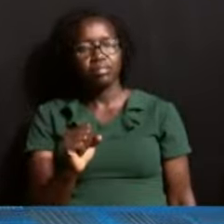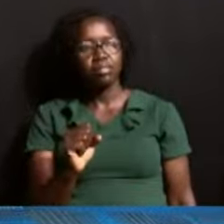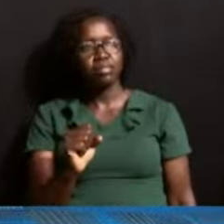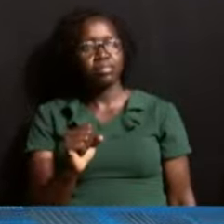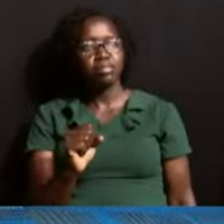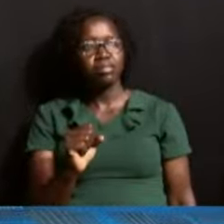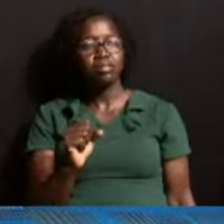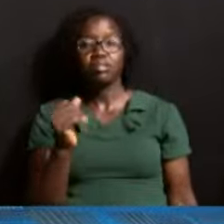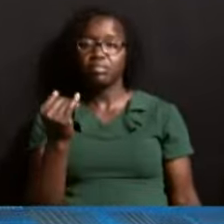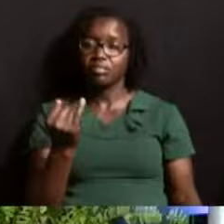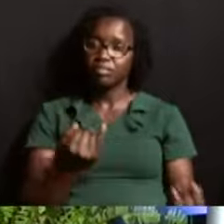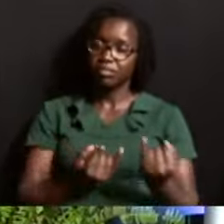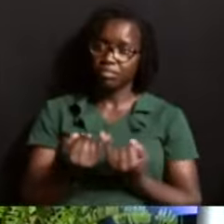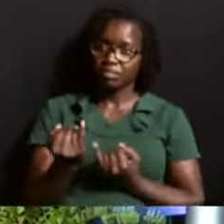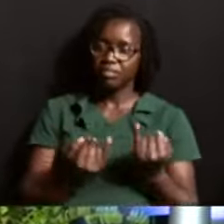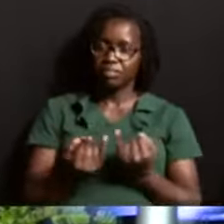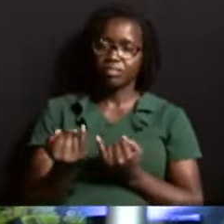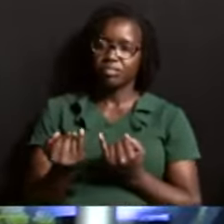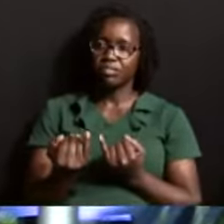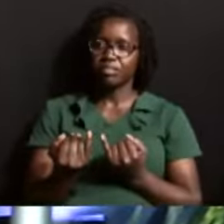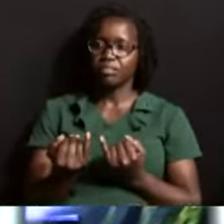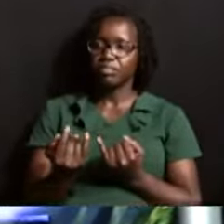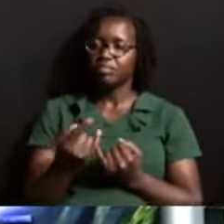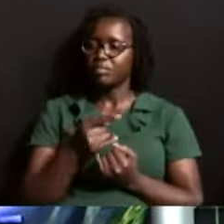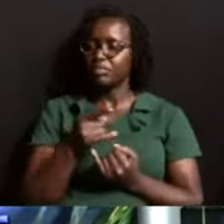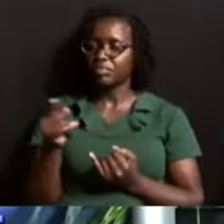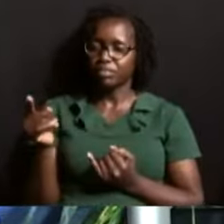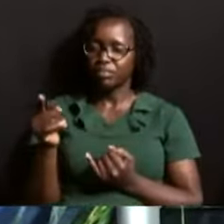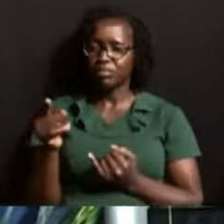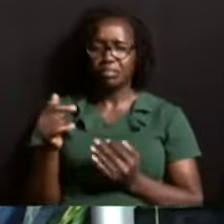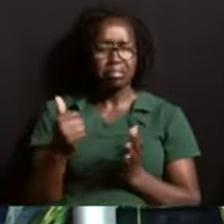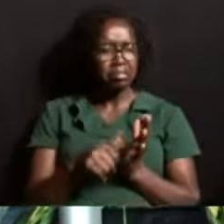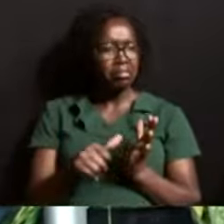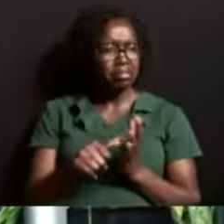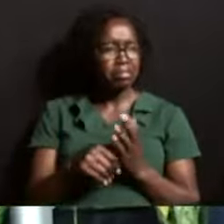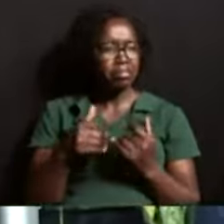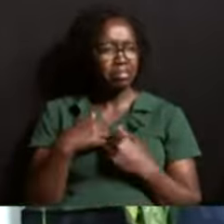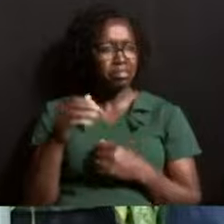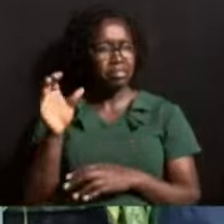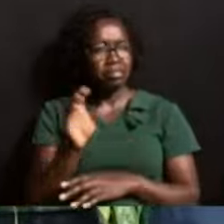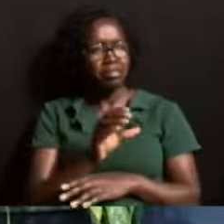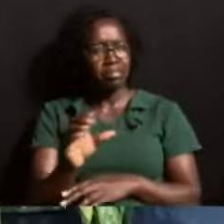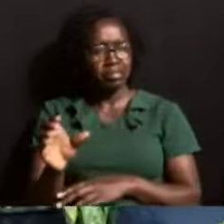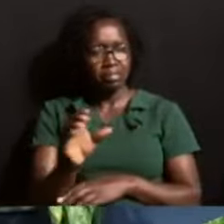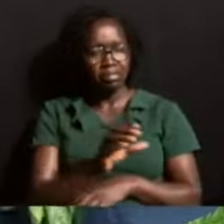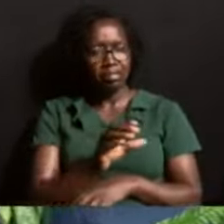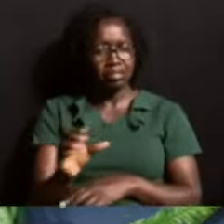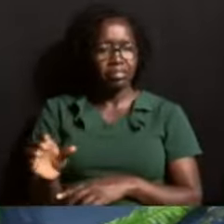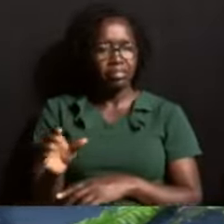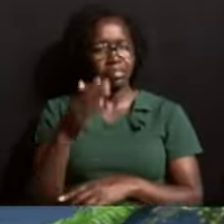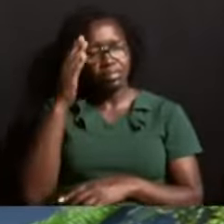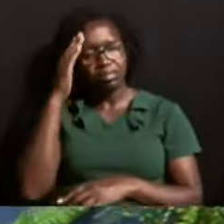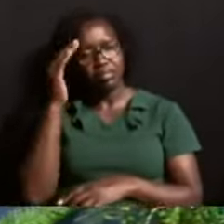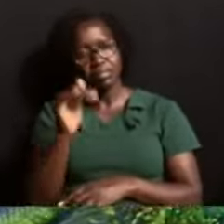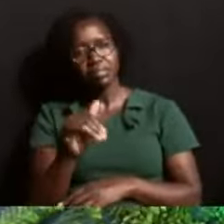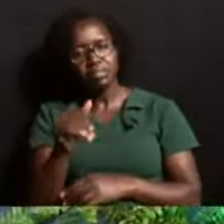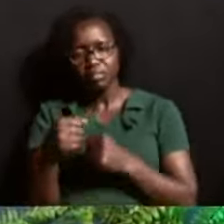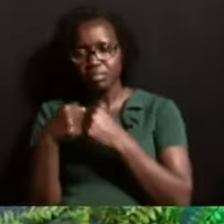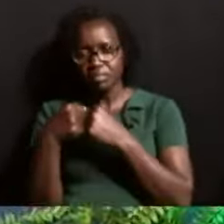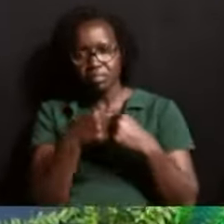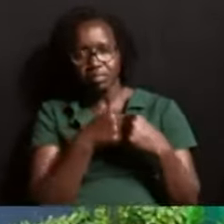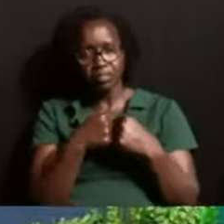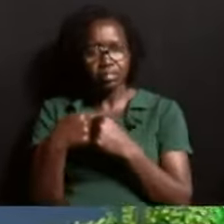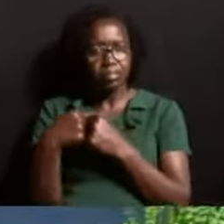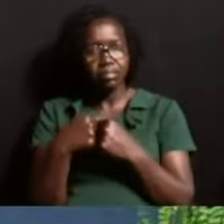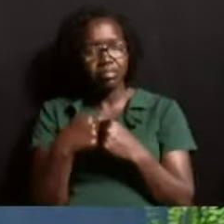on Sabbath, you who are around this place, and you know that you are challenged